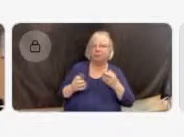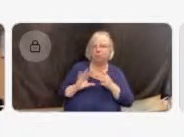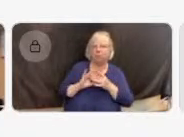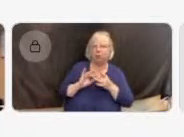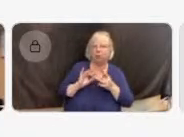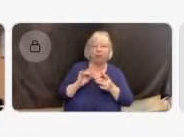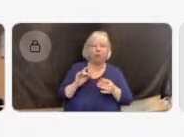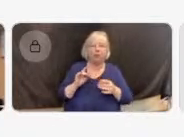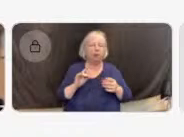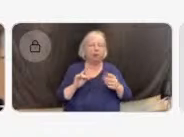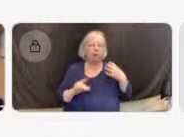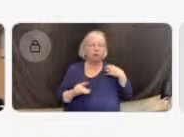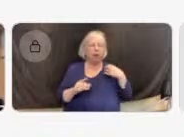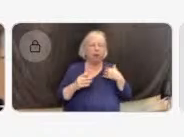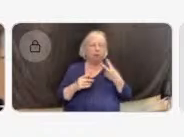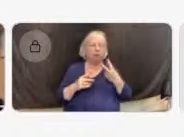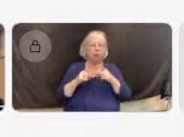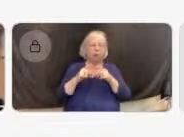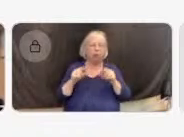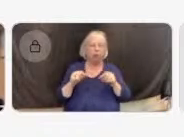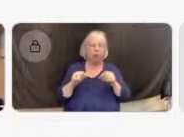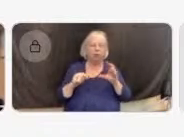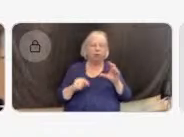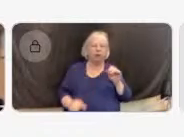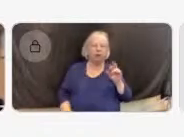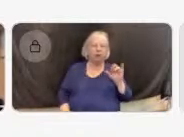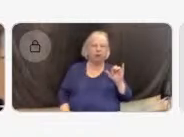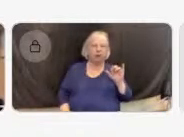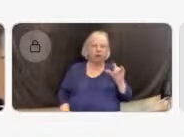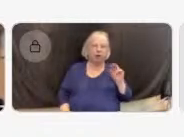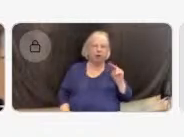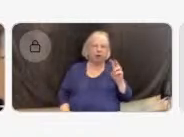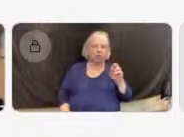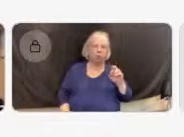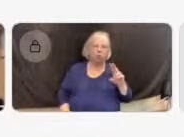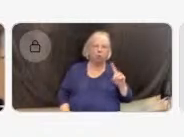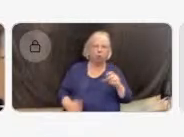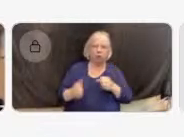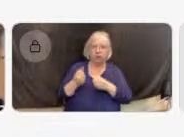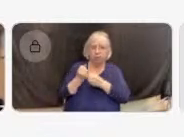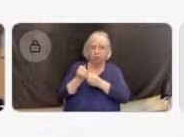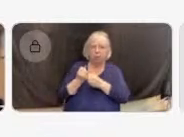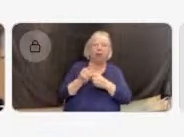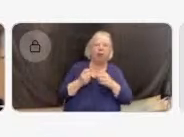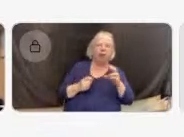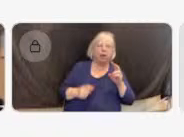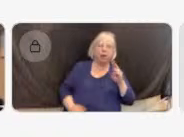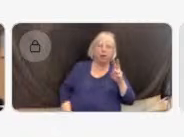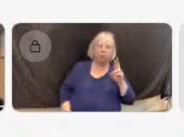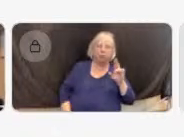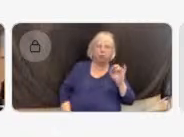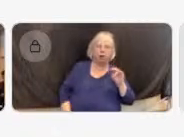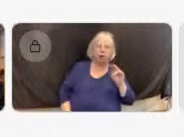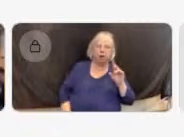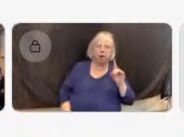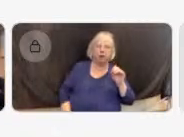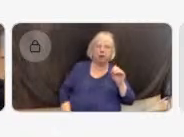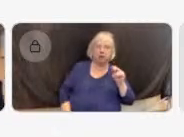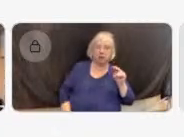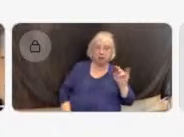So we have two cards. Carolyn Ward in support is going to pass, and Brian Day, who is also in support of this item. Would you like to speak, Mr.